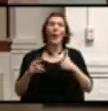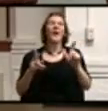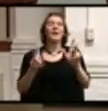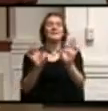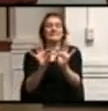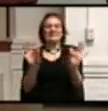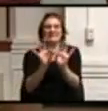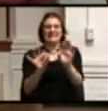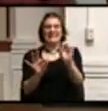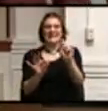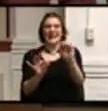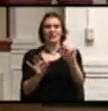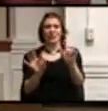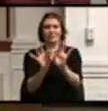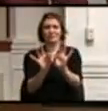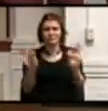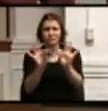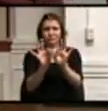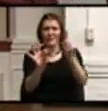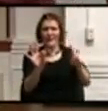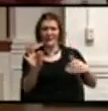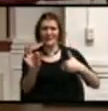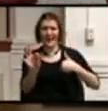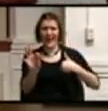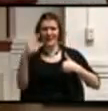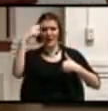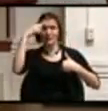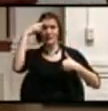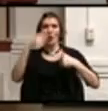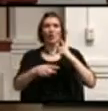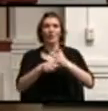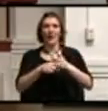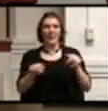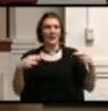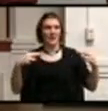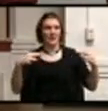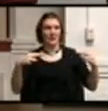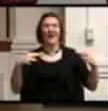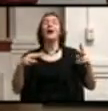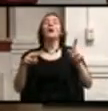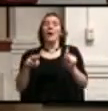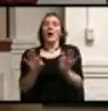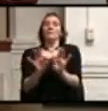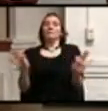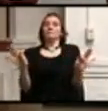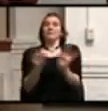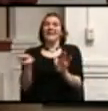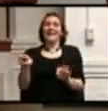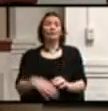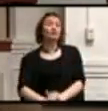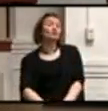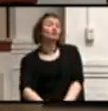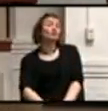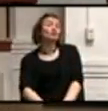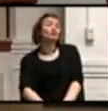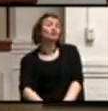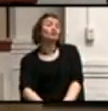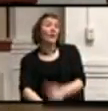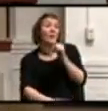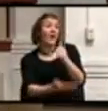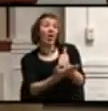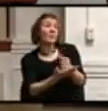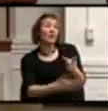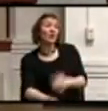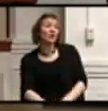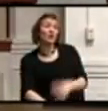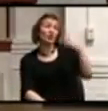essential facilities. I'm sorry, lost that one. I could have told you that. I know. Essential facilities, which you means... You just let your hand go. I saw that. Thanks, Steve. Sorry.